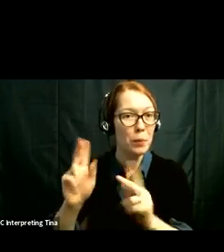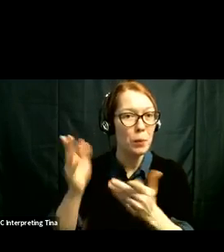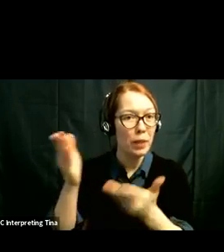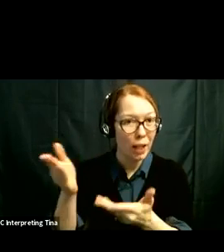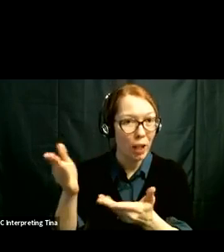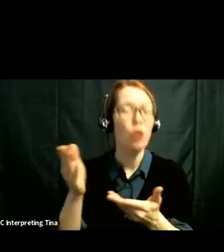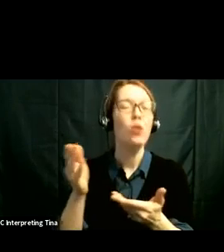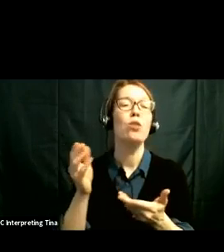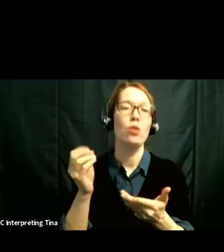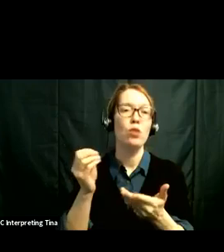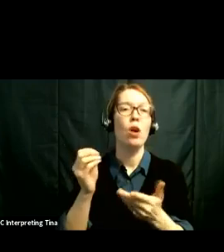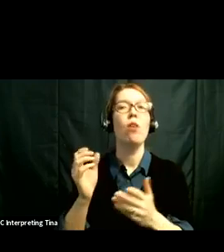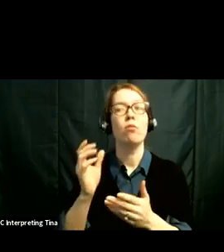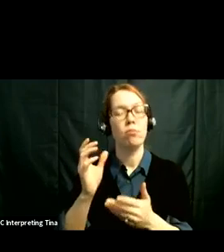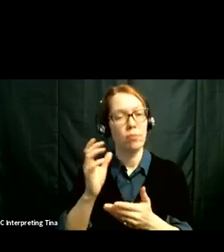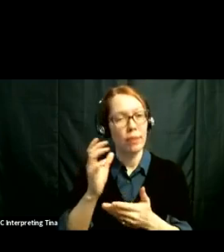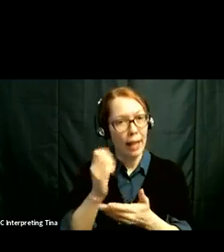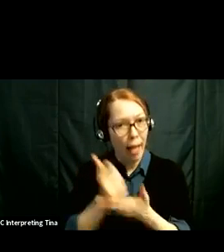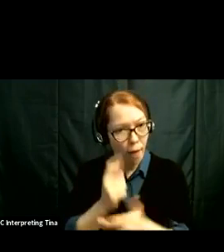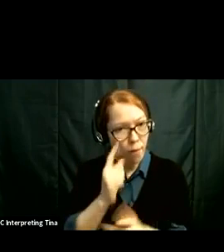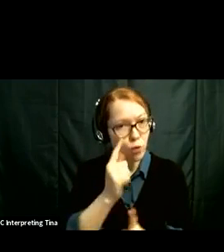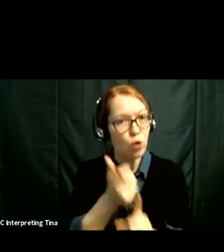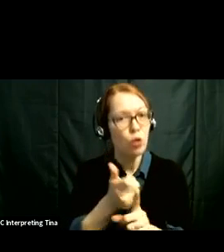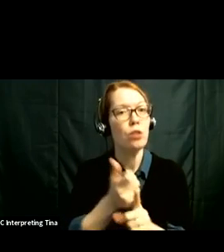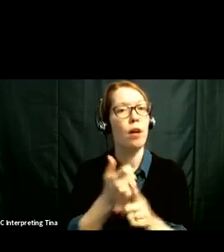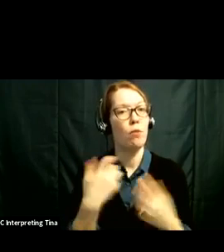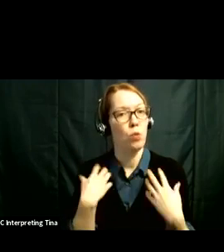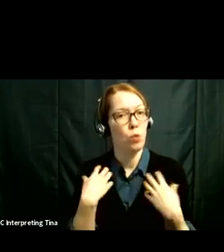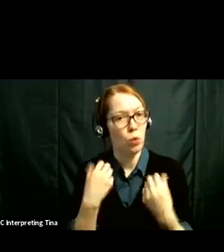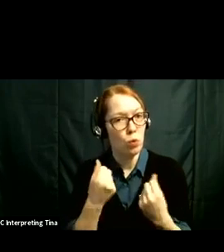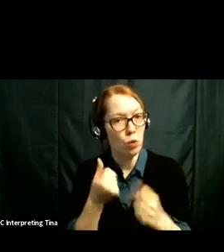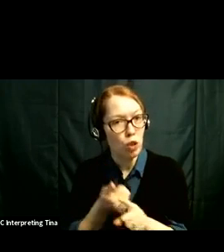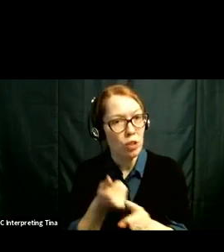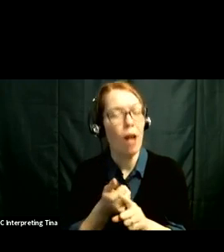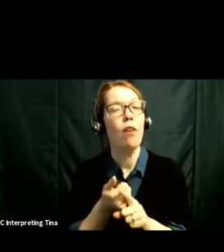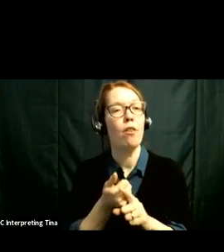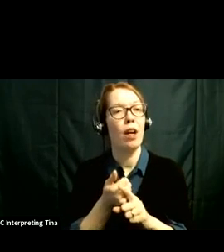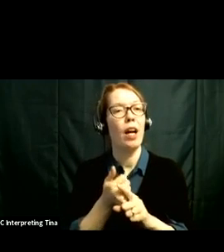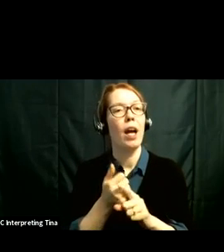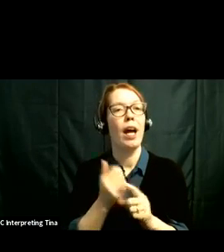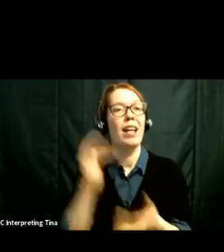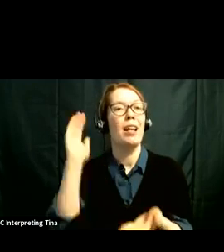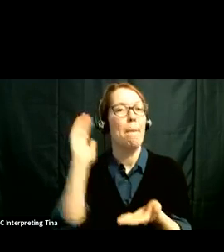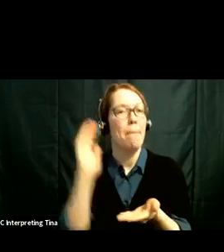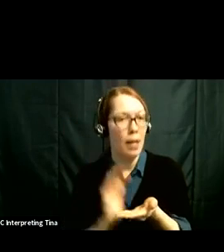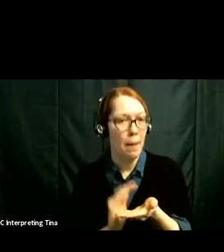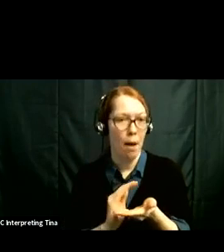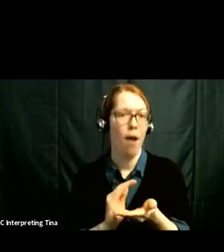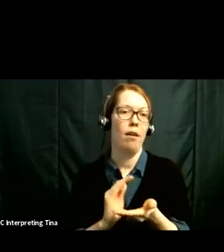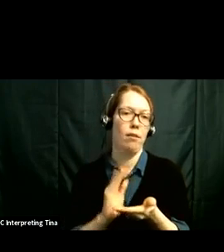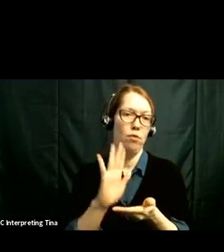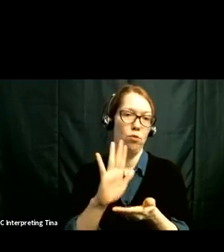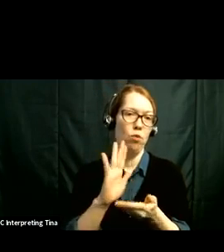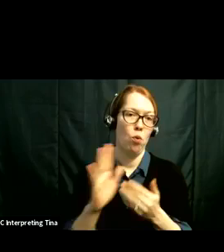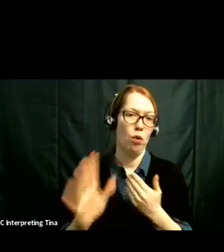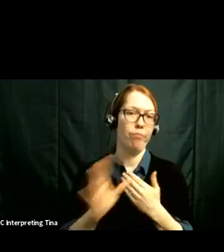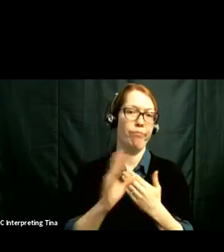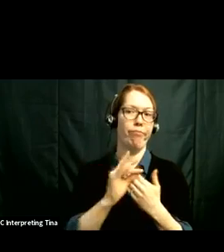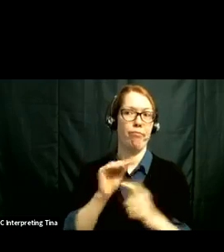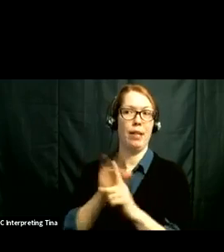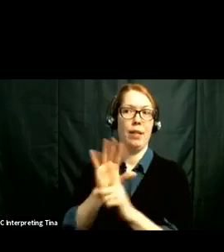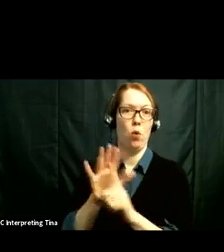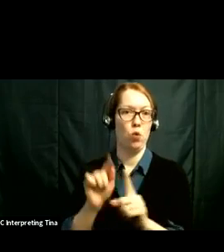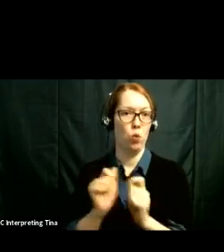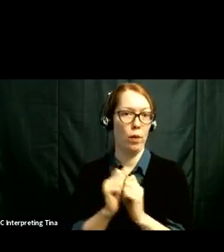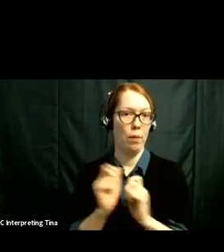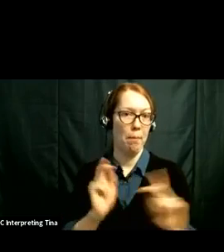seek help, seek assistance, take care of yourself, but minimize any exposure at that point. So we